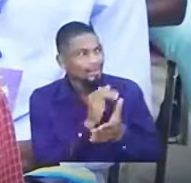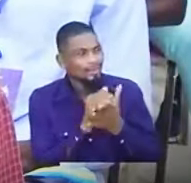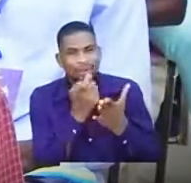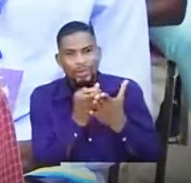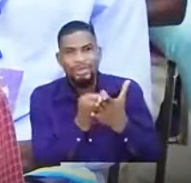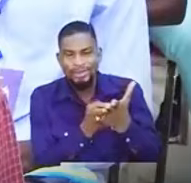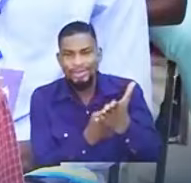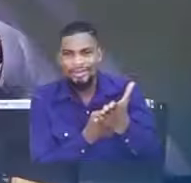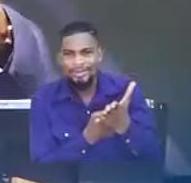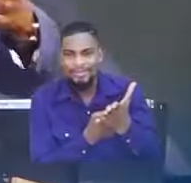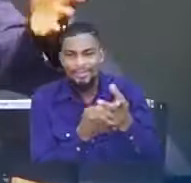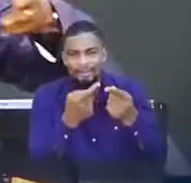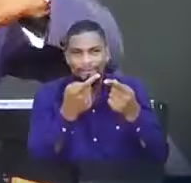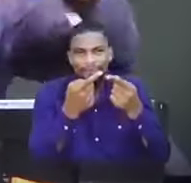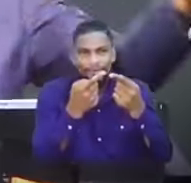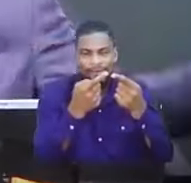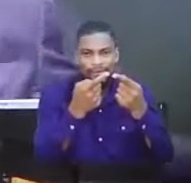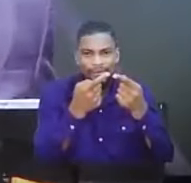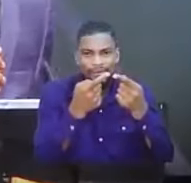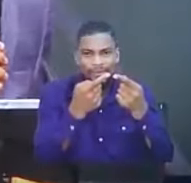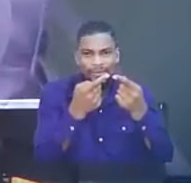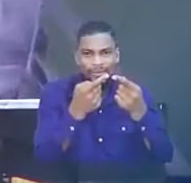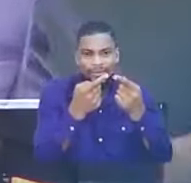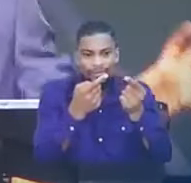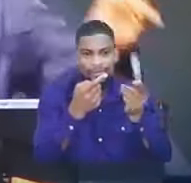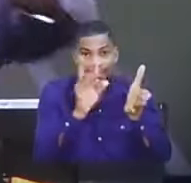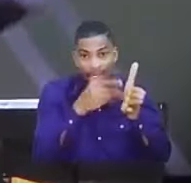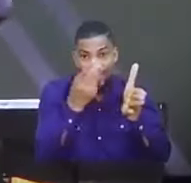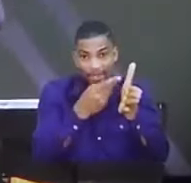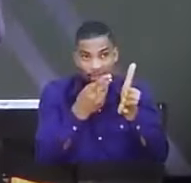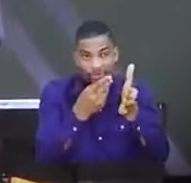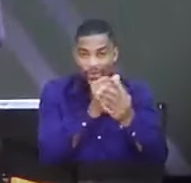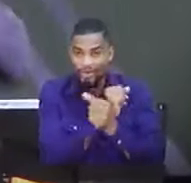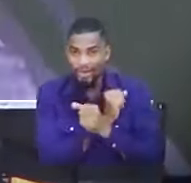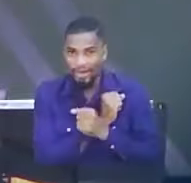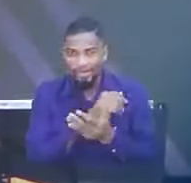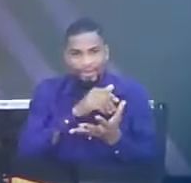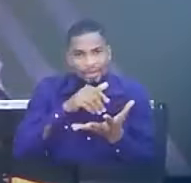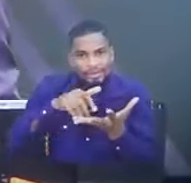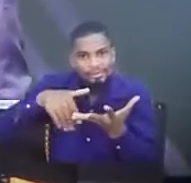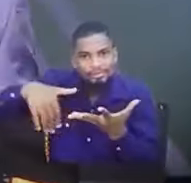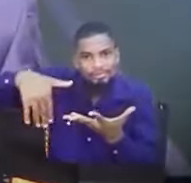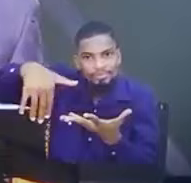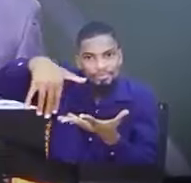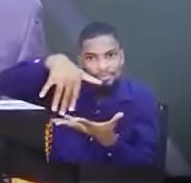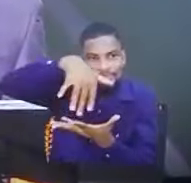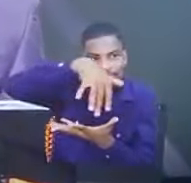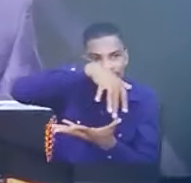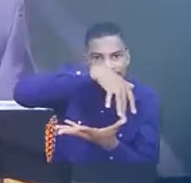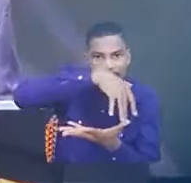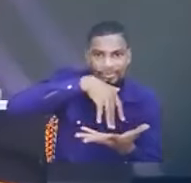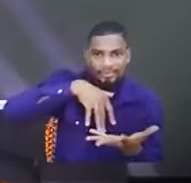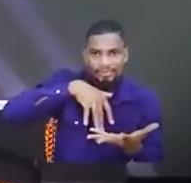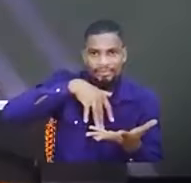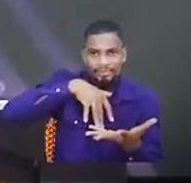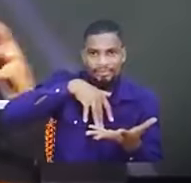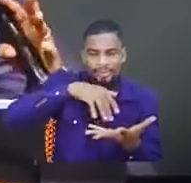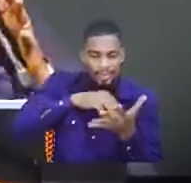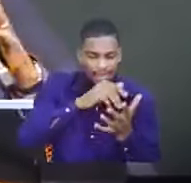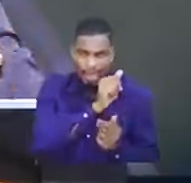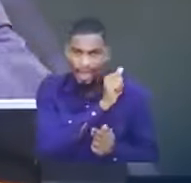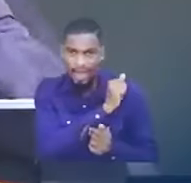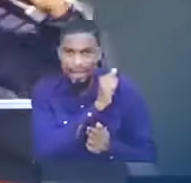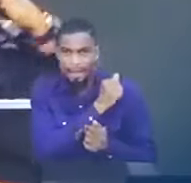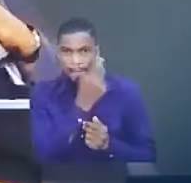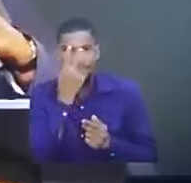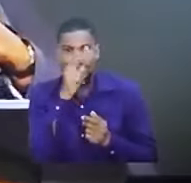even the dictionary's definition of love, makes it. What Amnon was really looking for